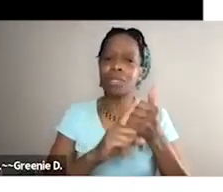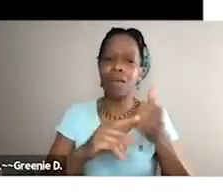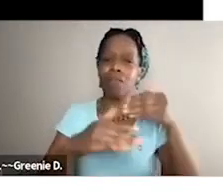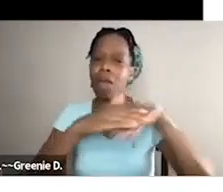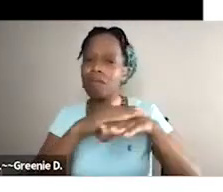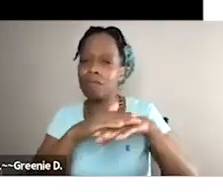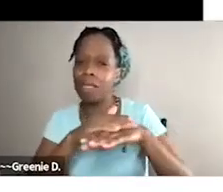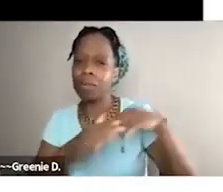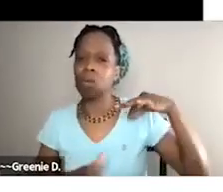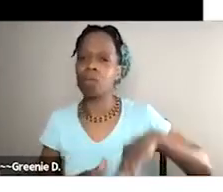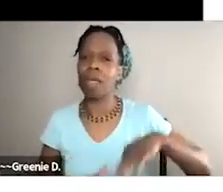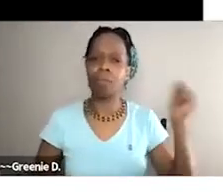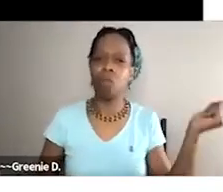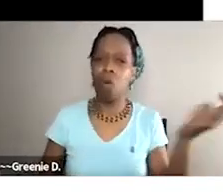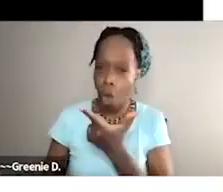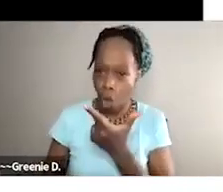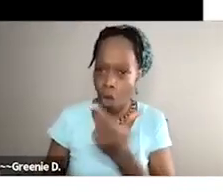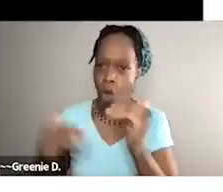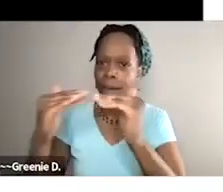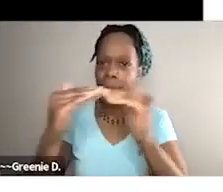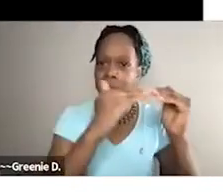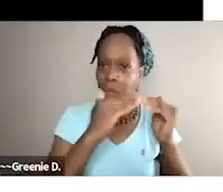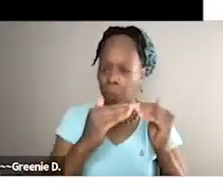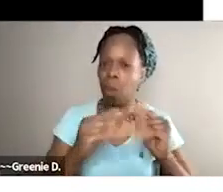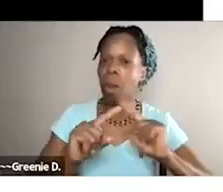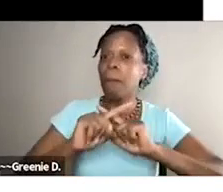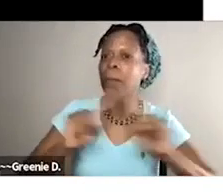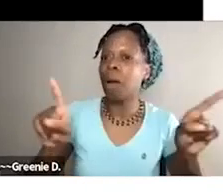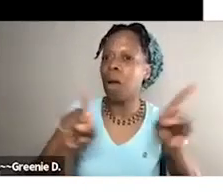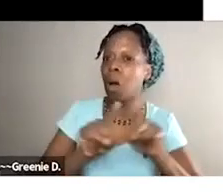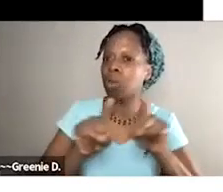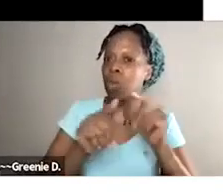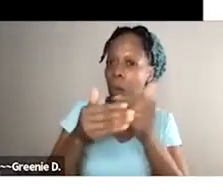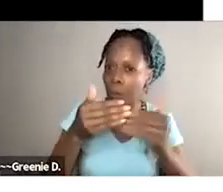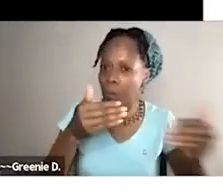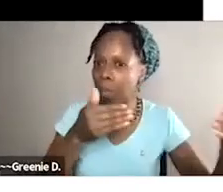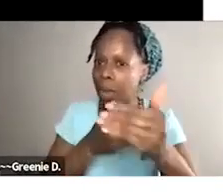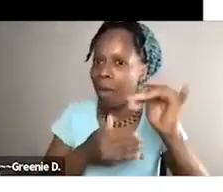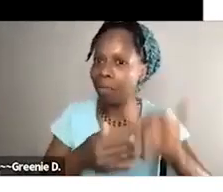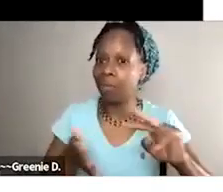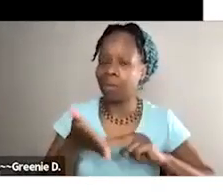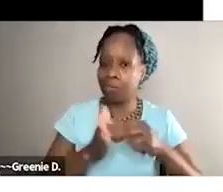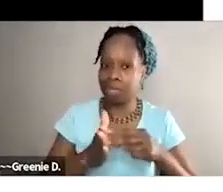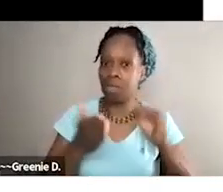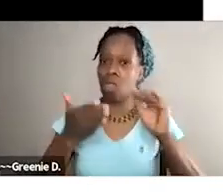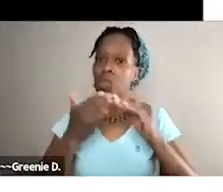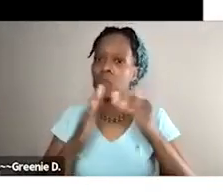accessible means that a community actually desires the participation and the presence of all.